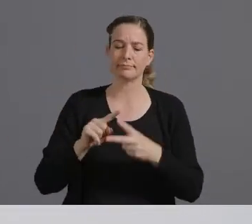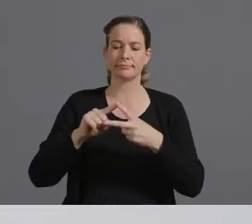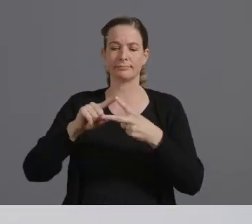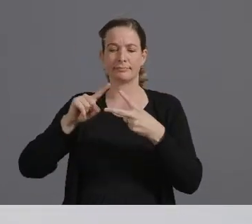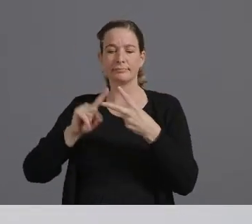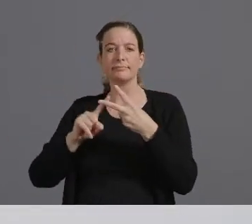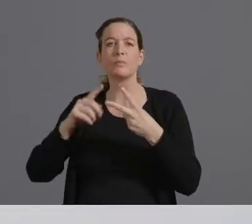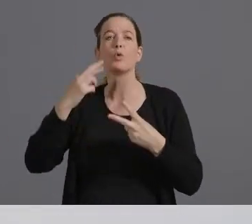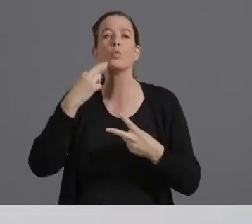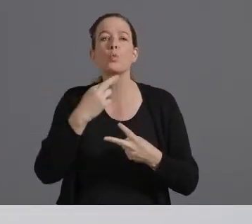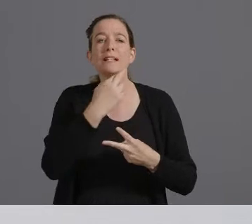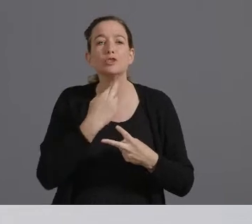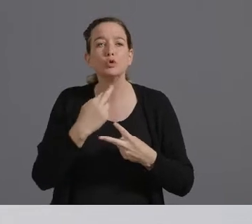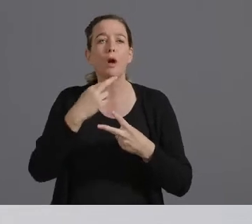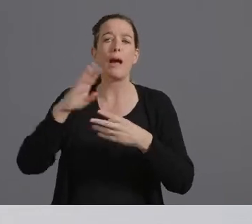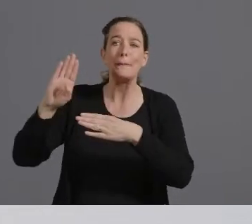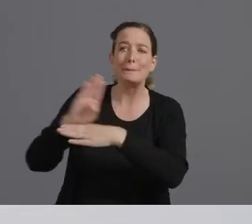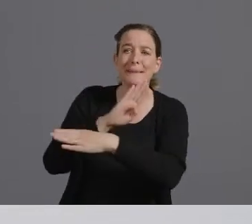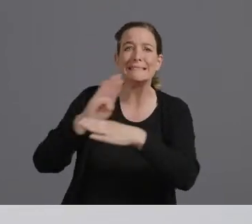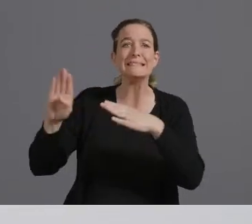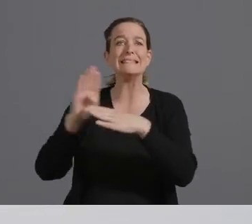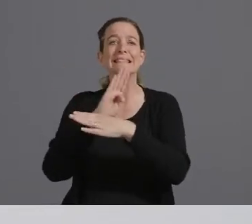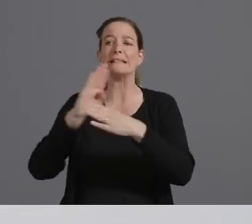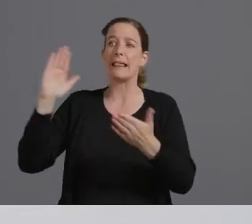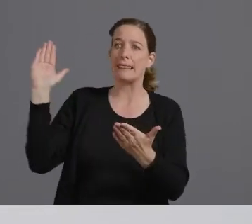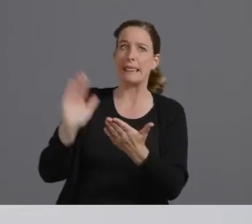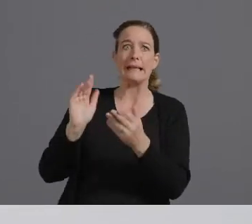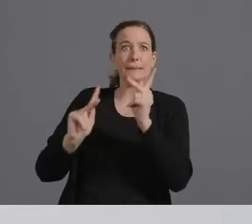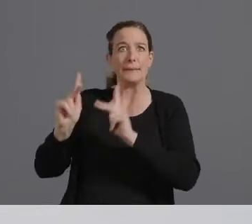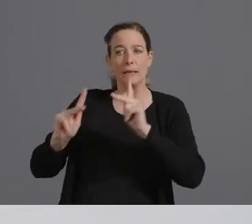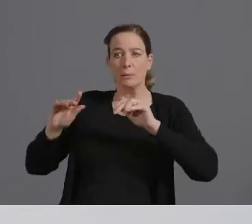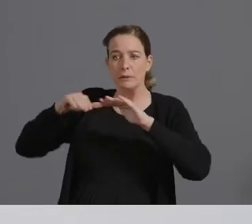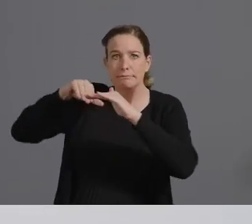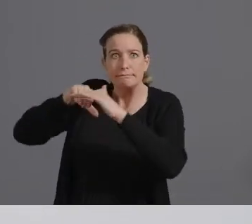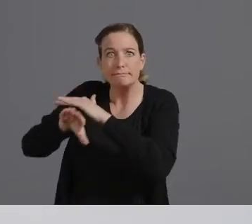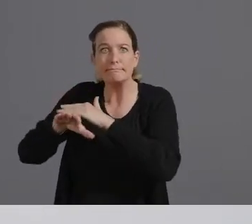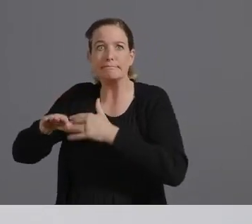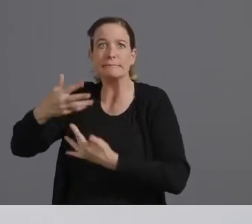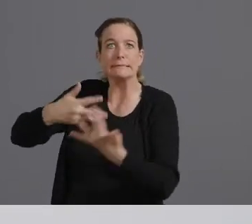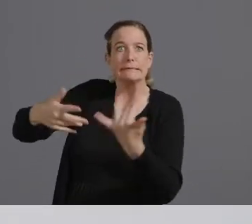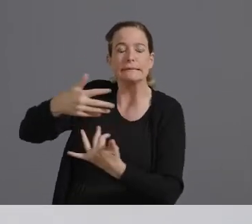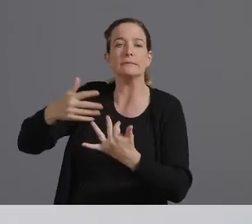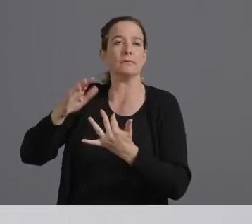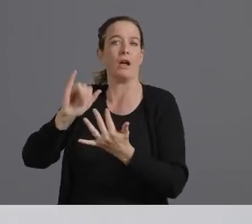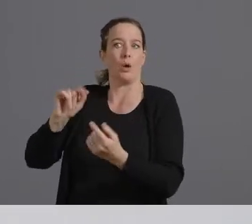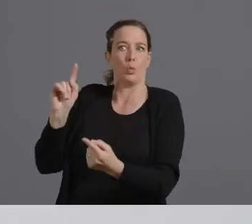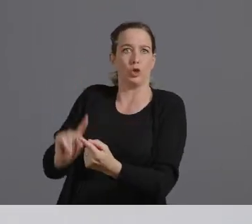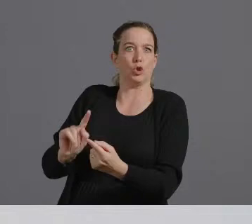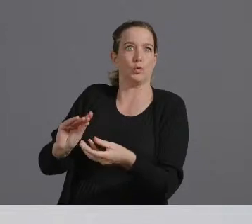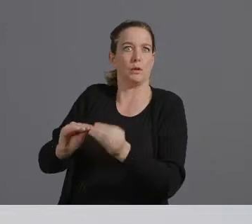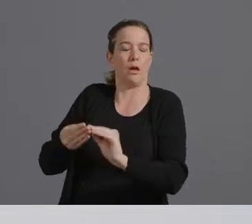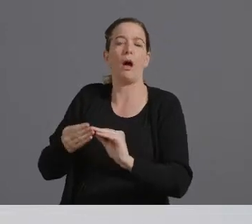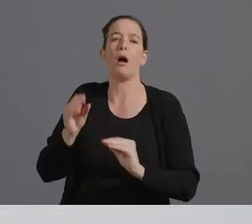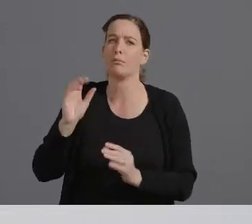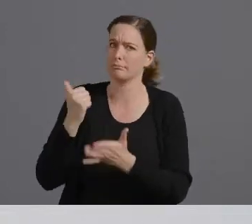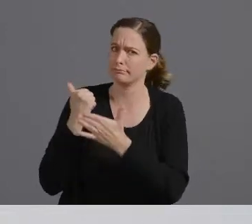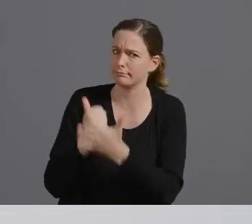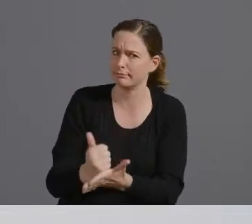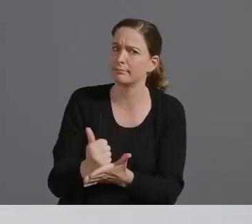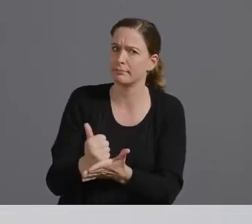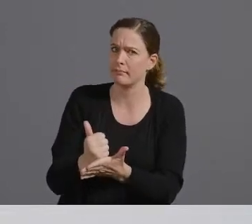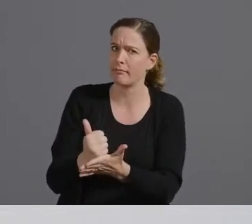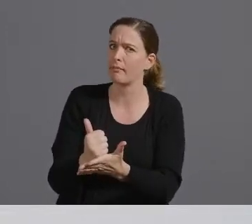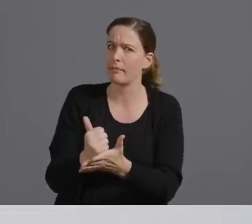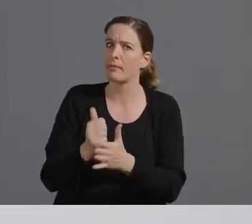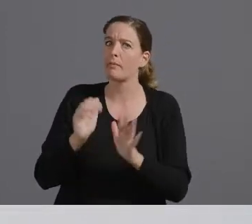was, we were trying to reduce the occupancy to make sure that physical distancing